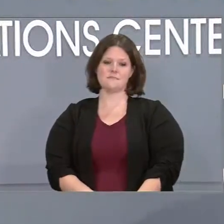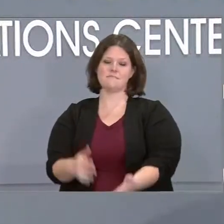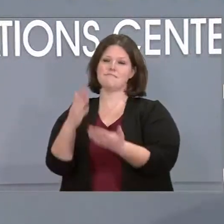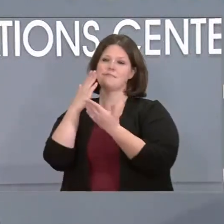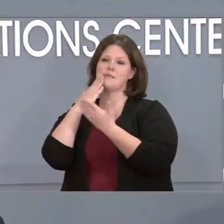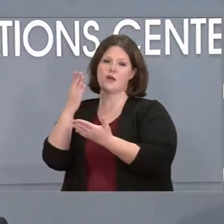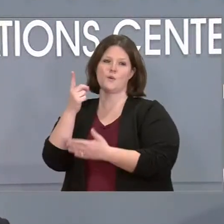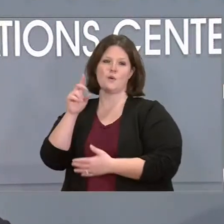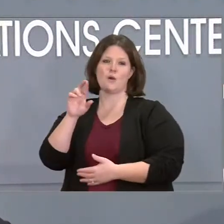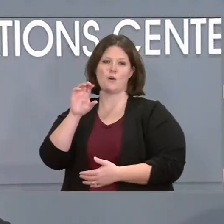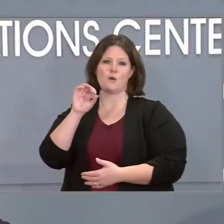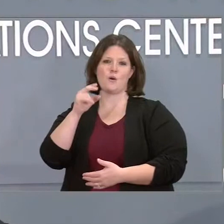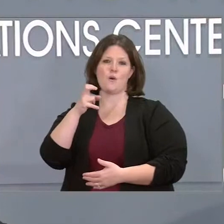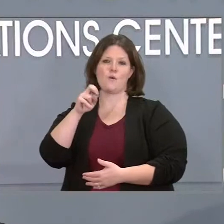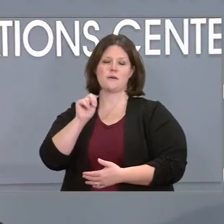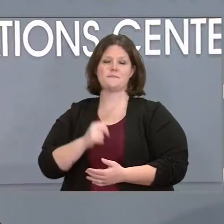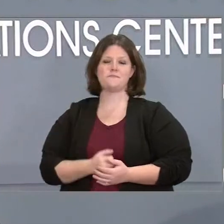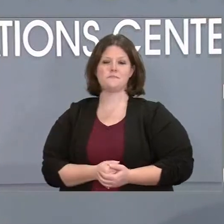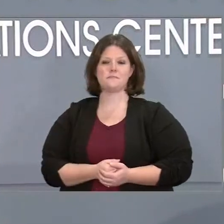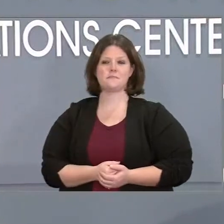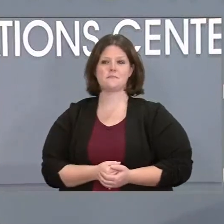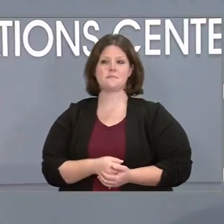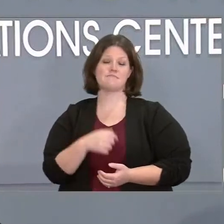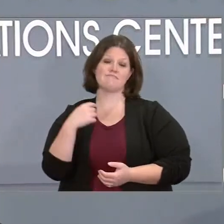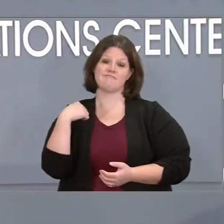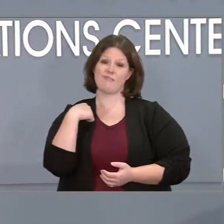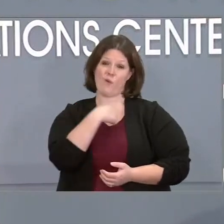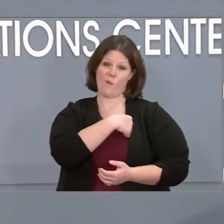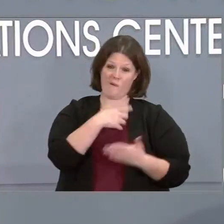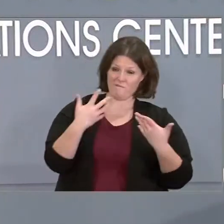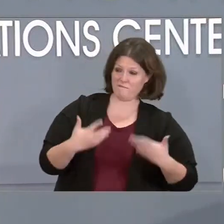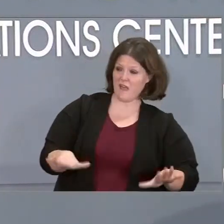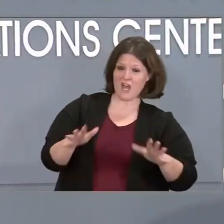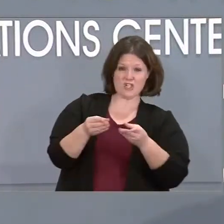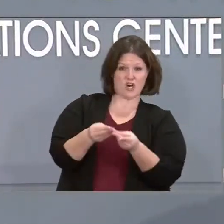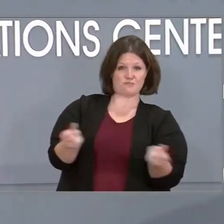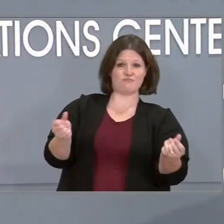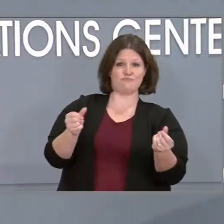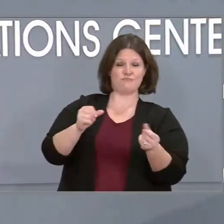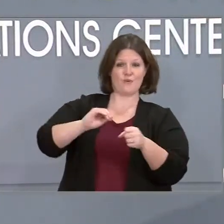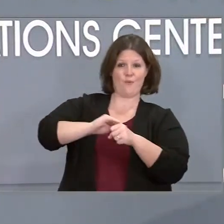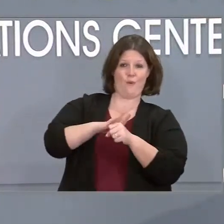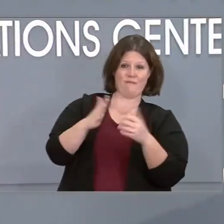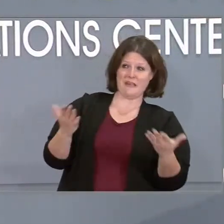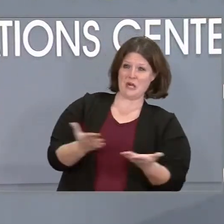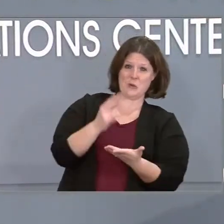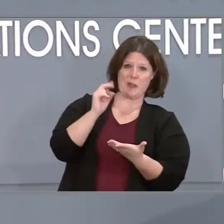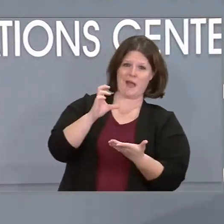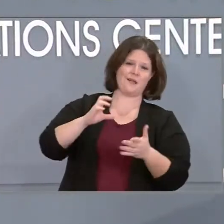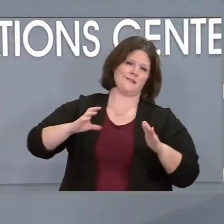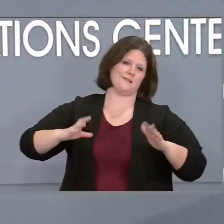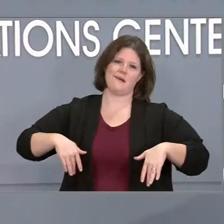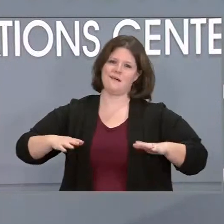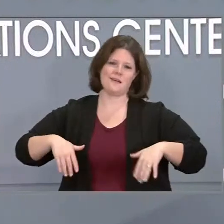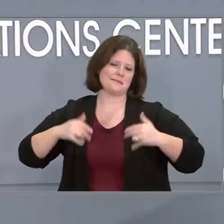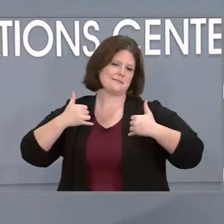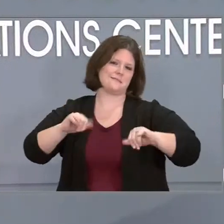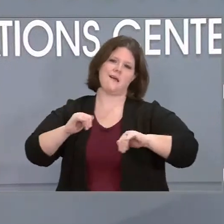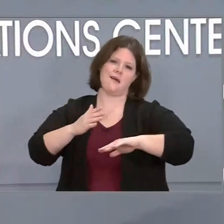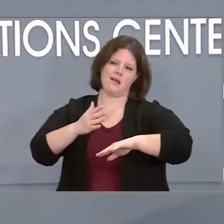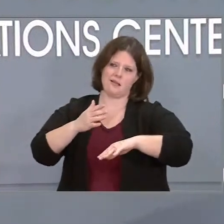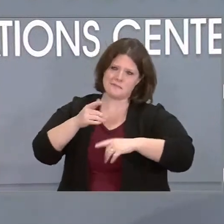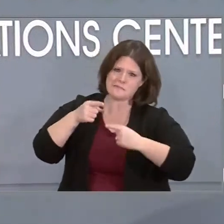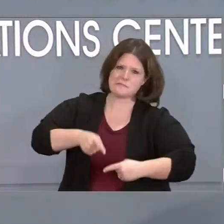Thanks, Dr. Cohen. North Carolina's fight is not over. We're making great progress, but we need to keep working to continue